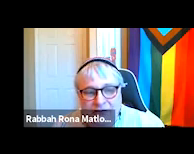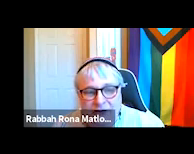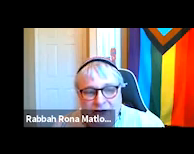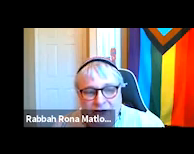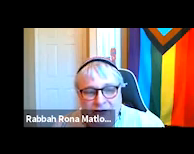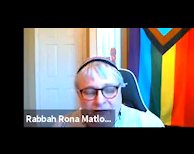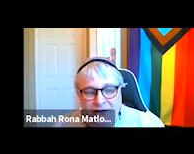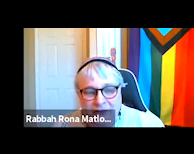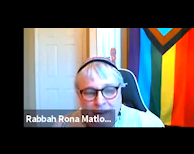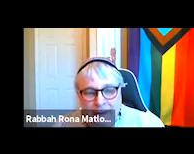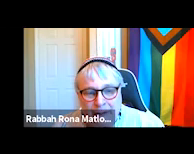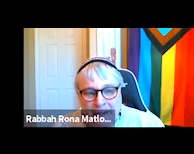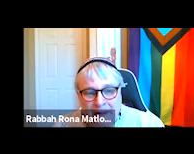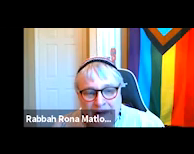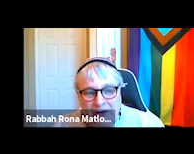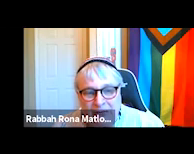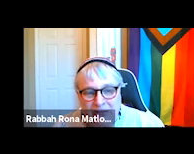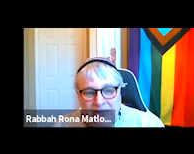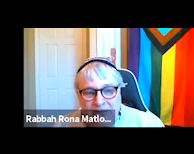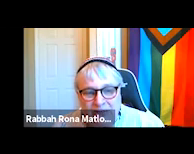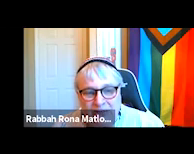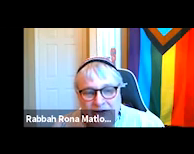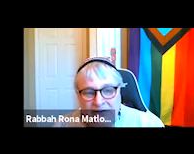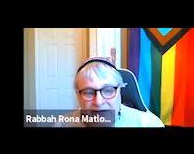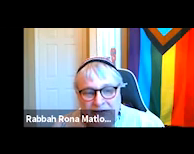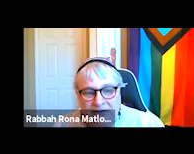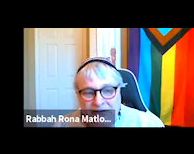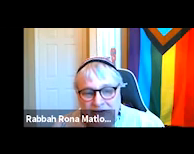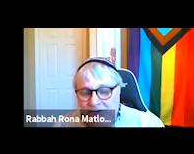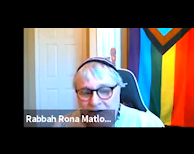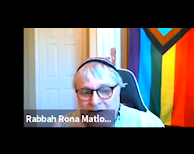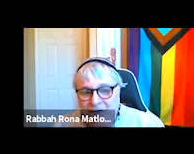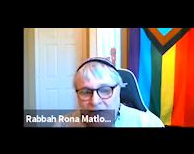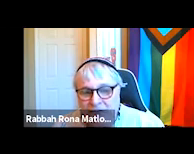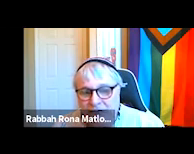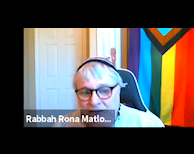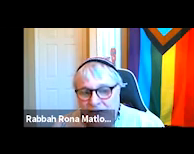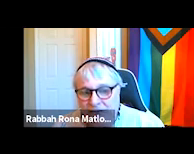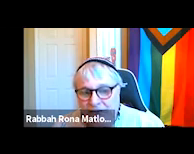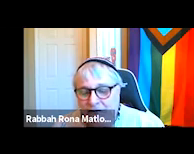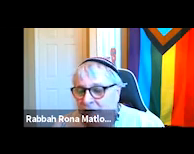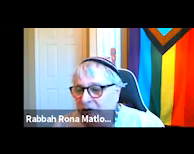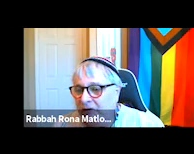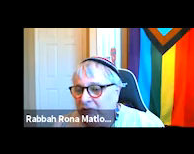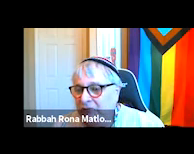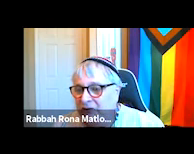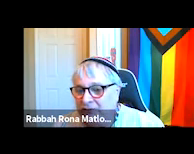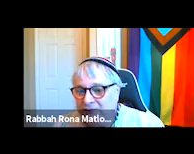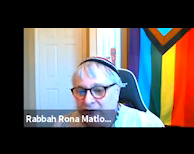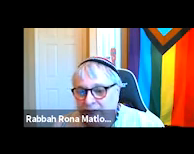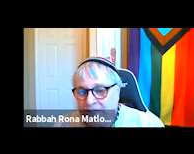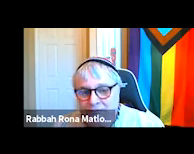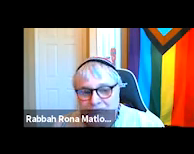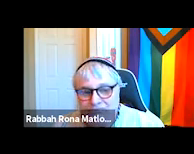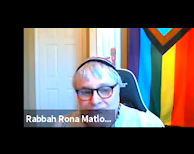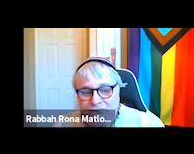So Zachar and Nekeva, you can see the cantillation marks, which show that that's a single block of